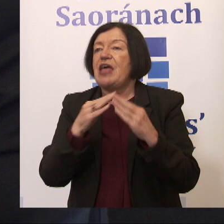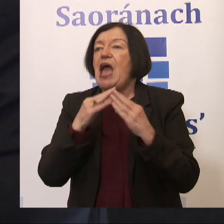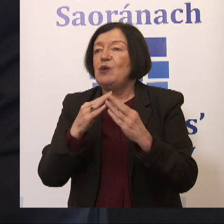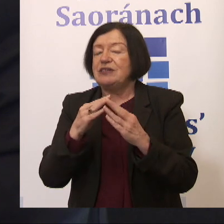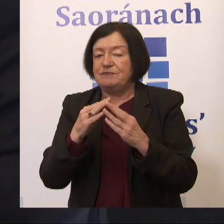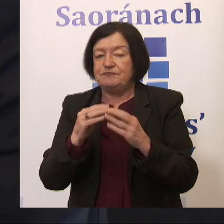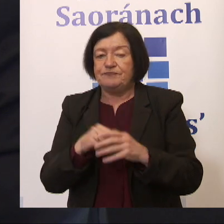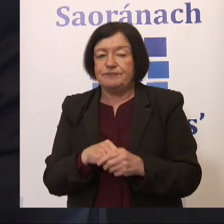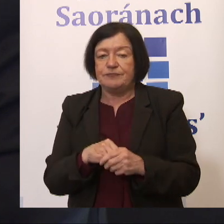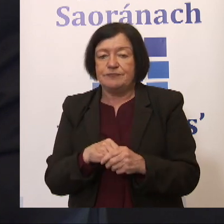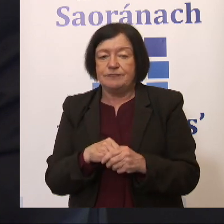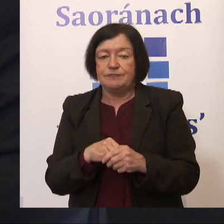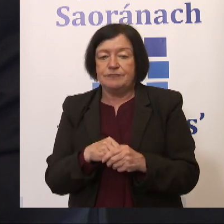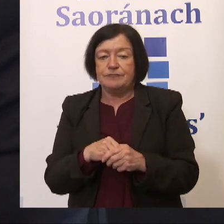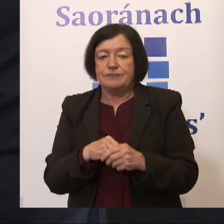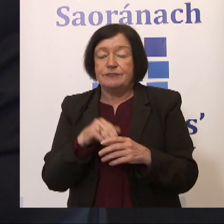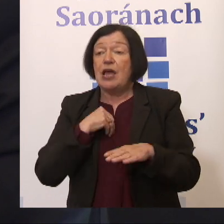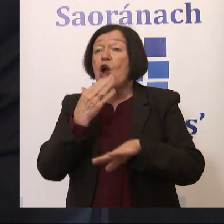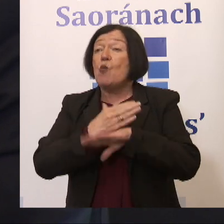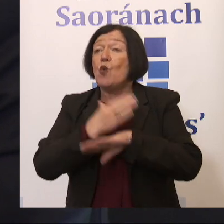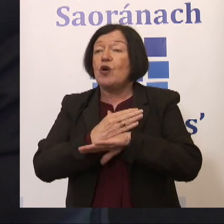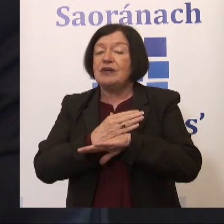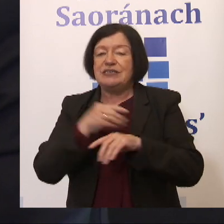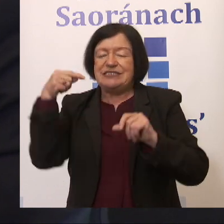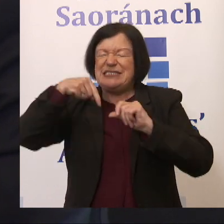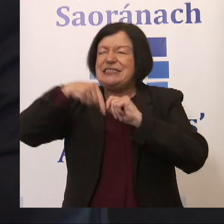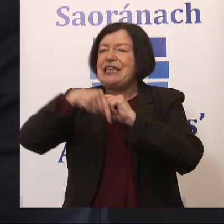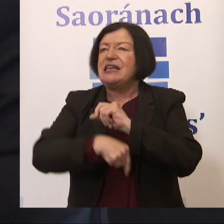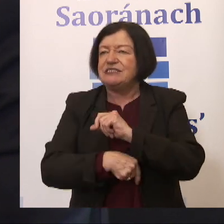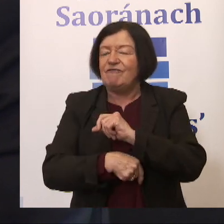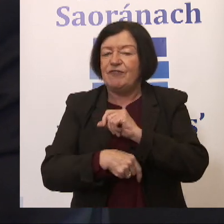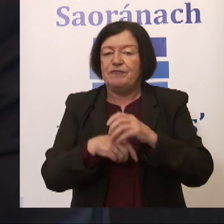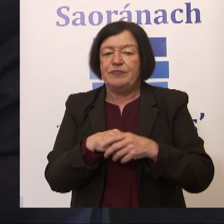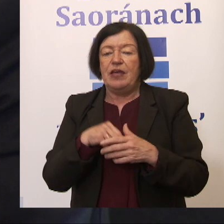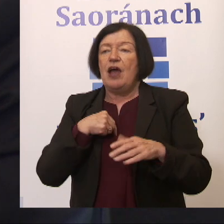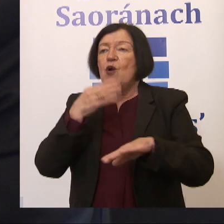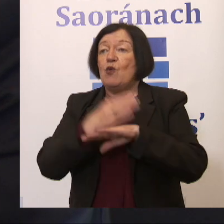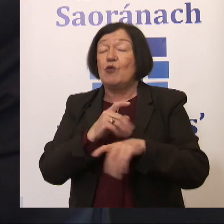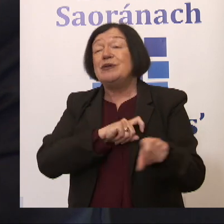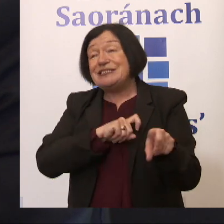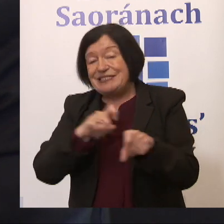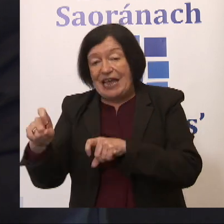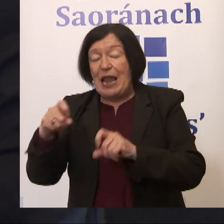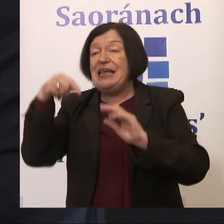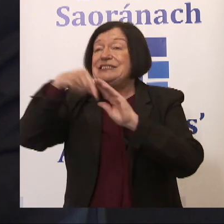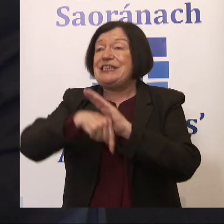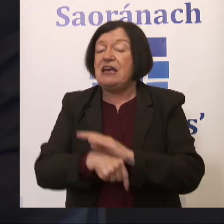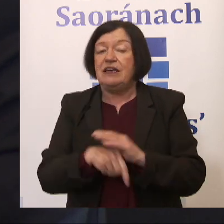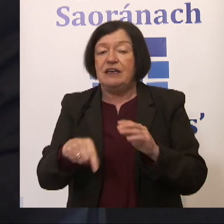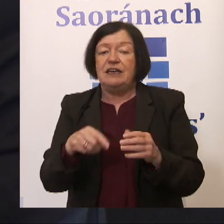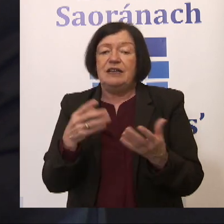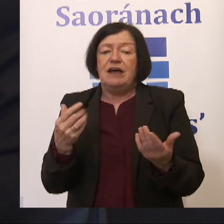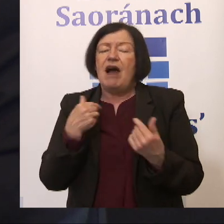piece. So our work is intensive with those local authorities. Our work would still be intensive under this.